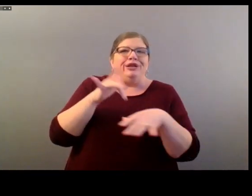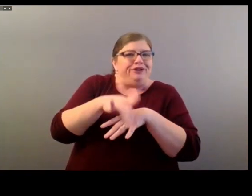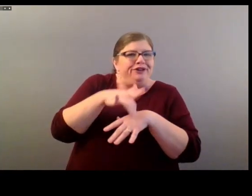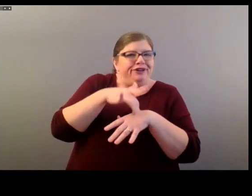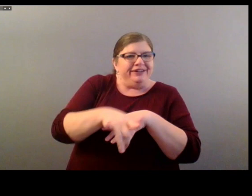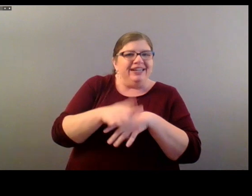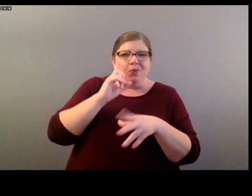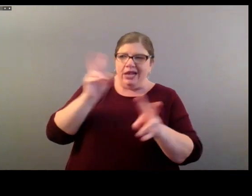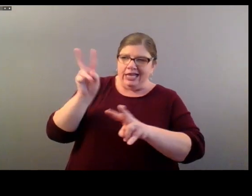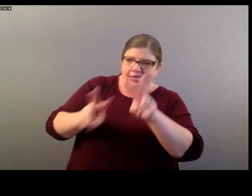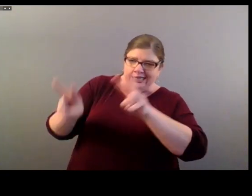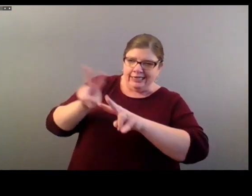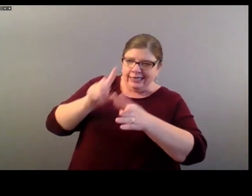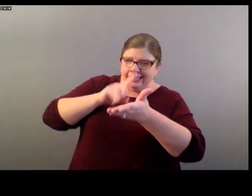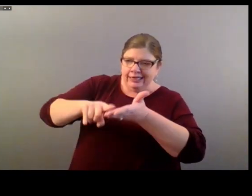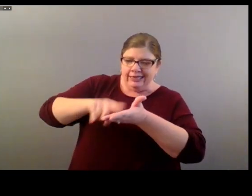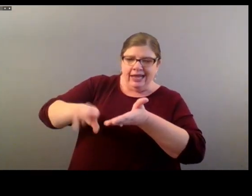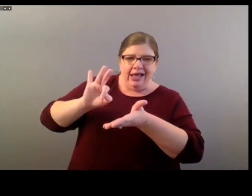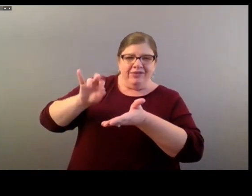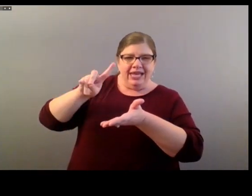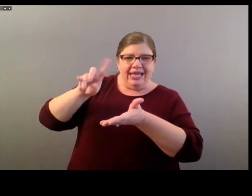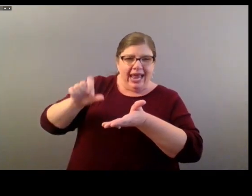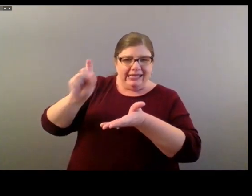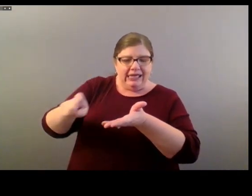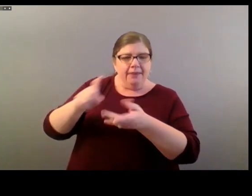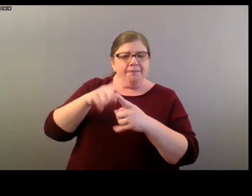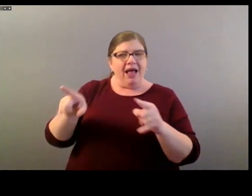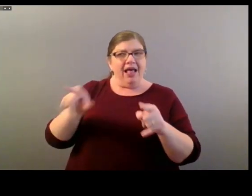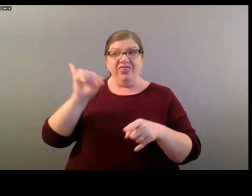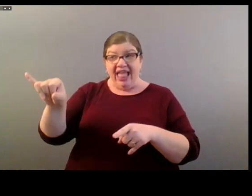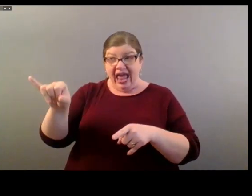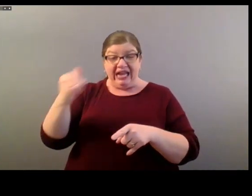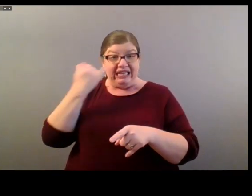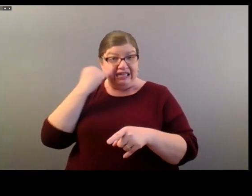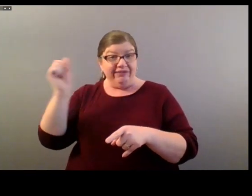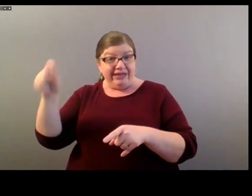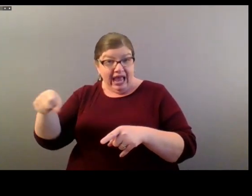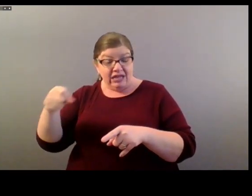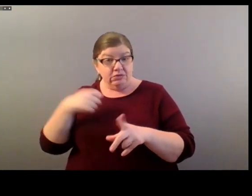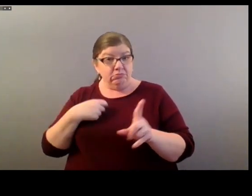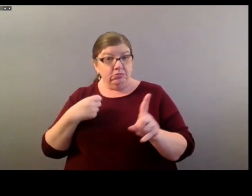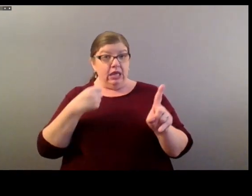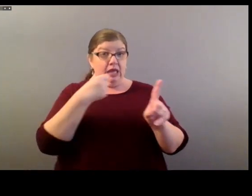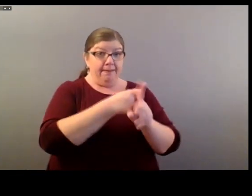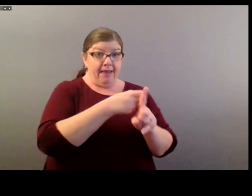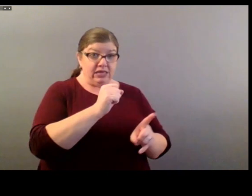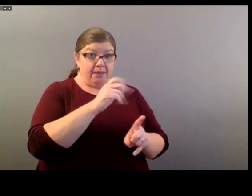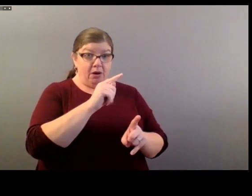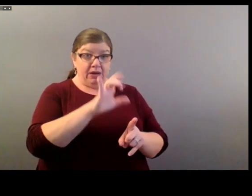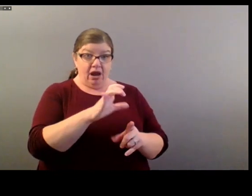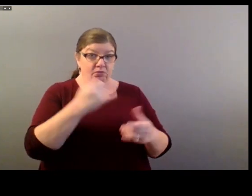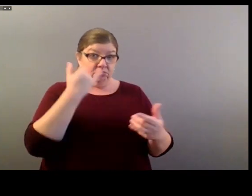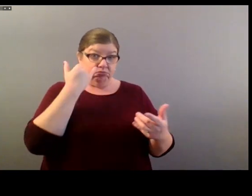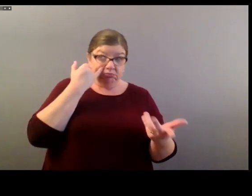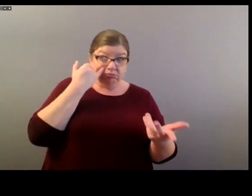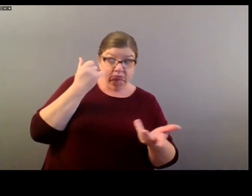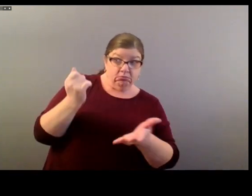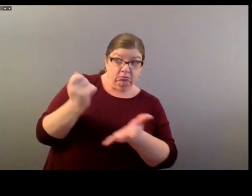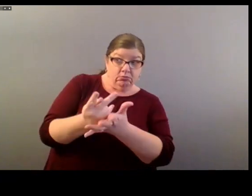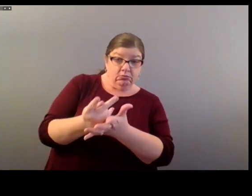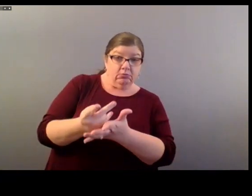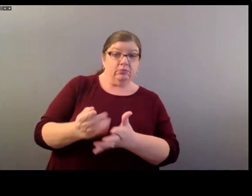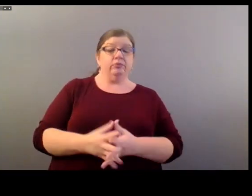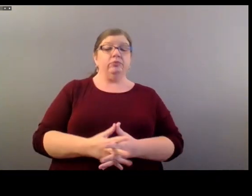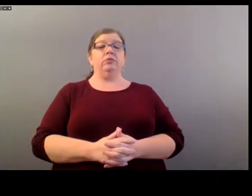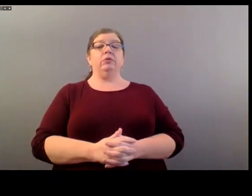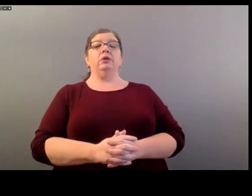FDA's approval, but what impact would this have on Santa Barbara County if it is approved by the FDA? Yeah, let